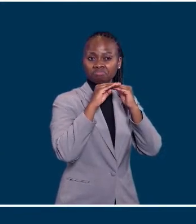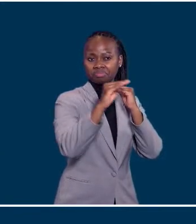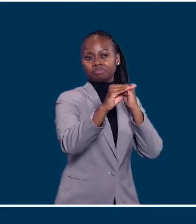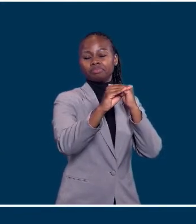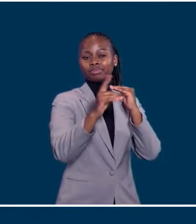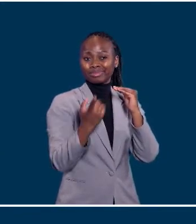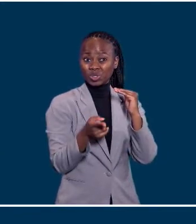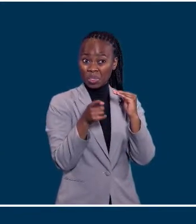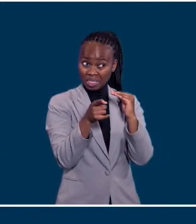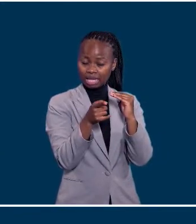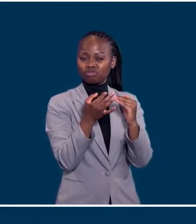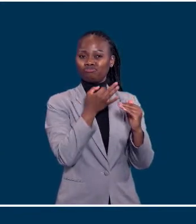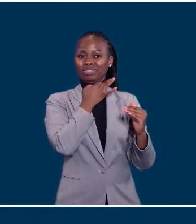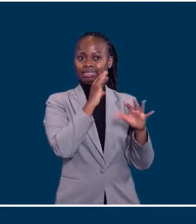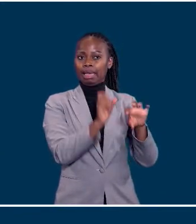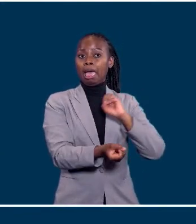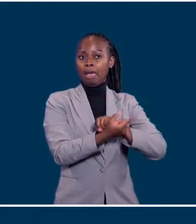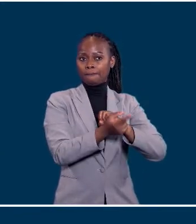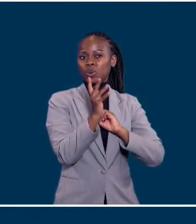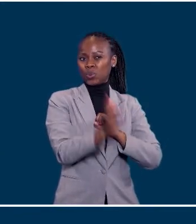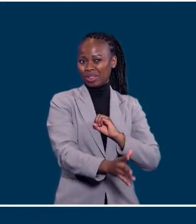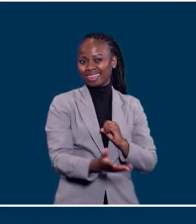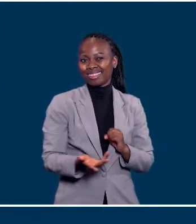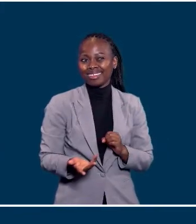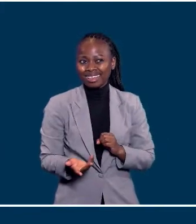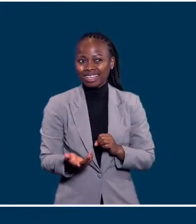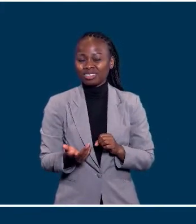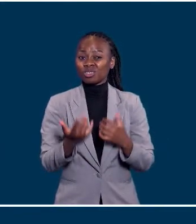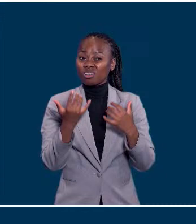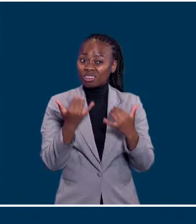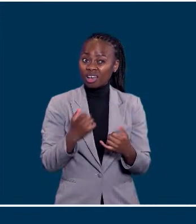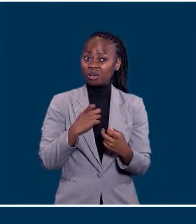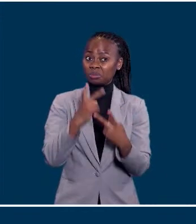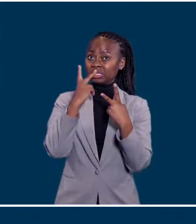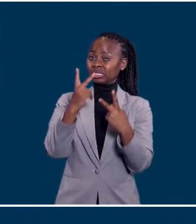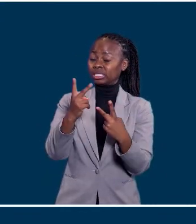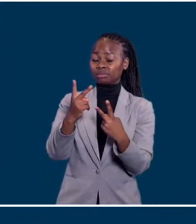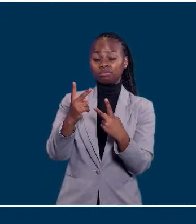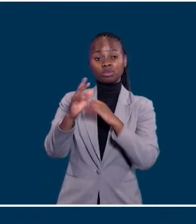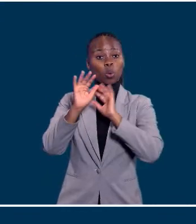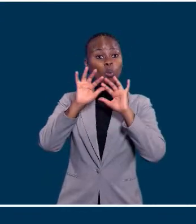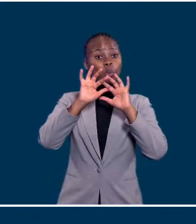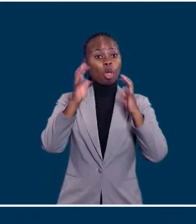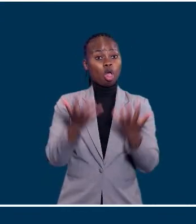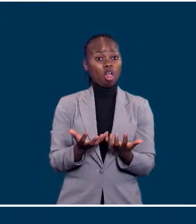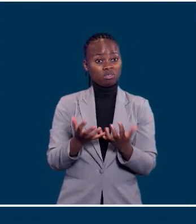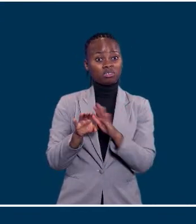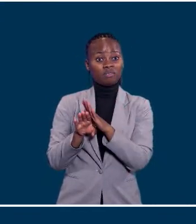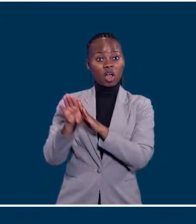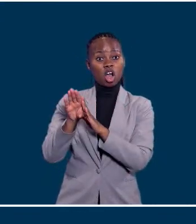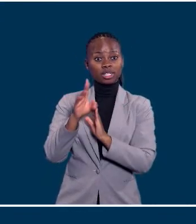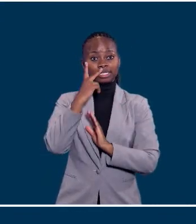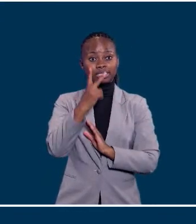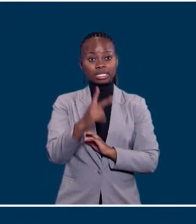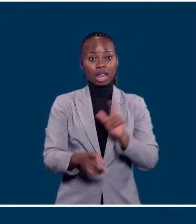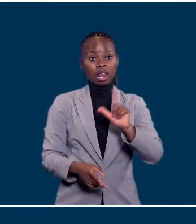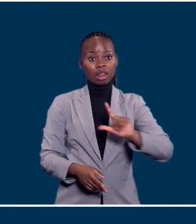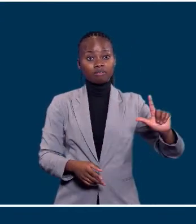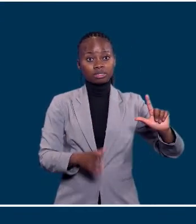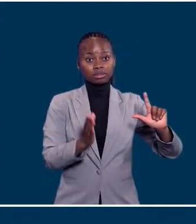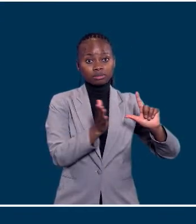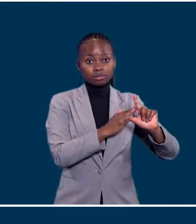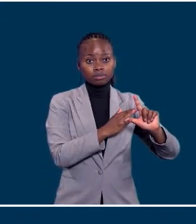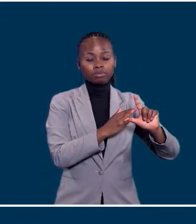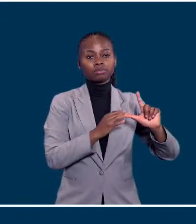Inflation expectations are rising across much of the advanced world. You can see that on the left-hand chart. In the